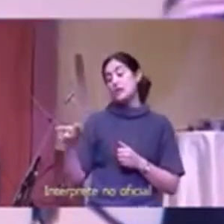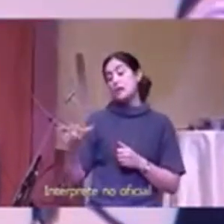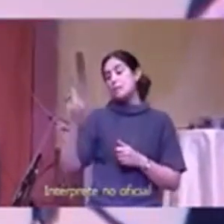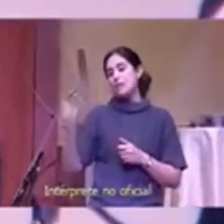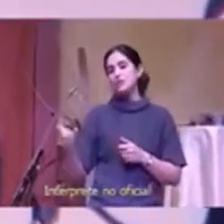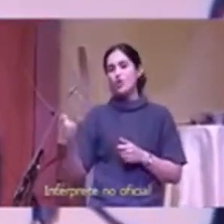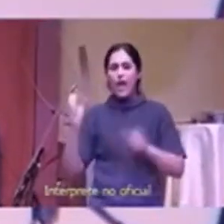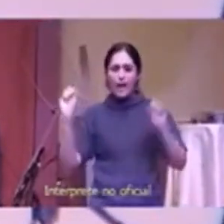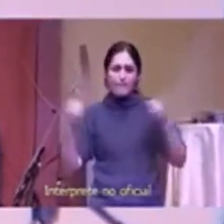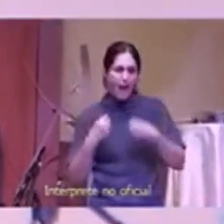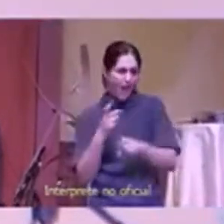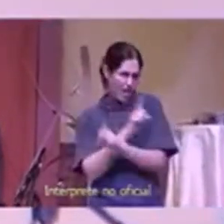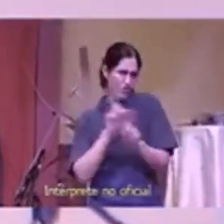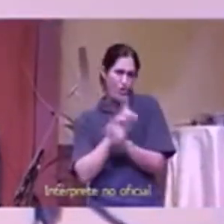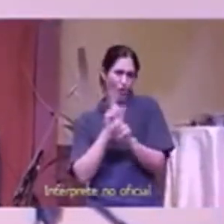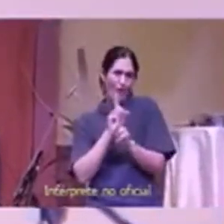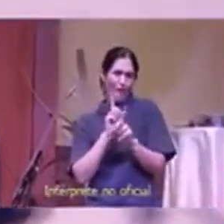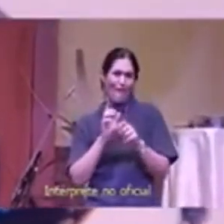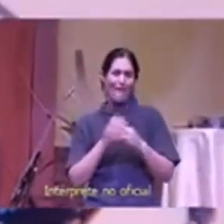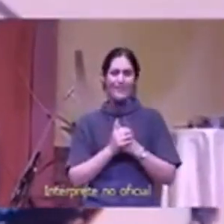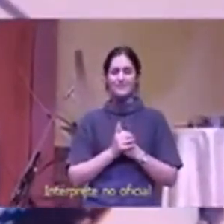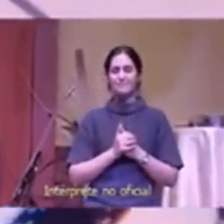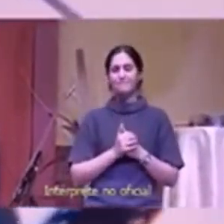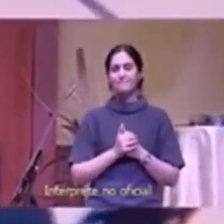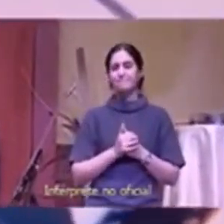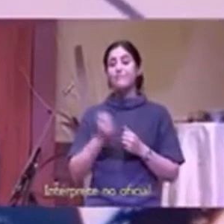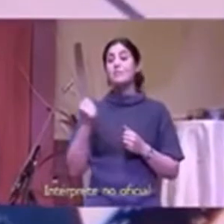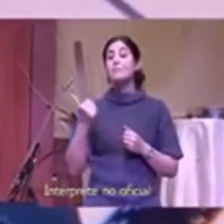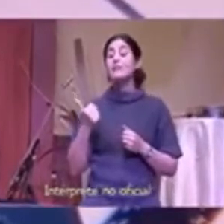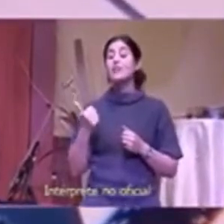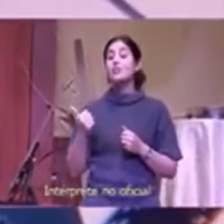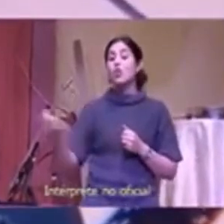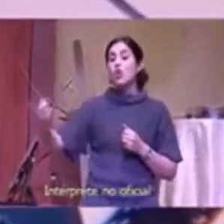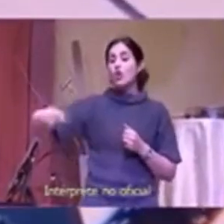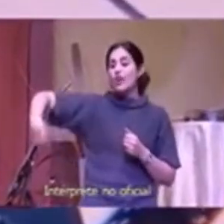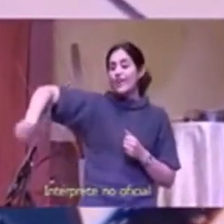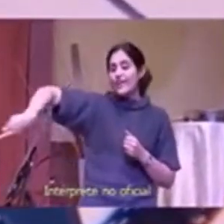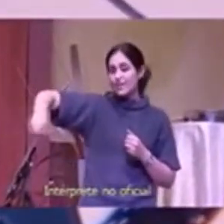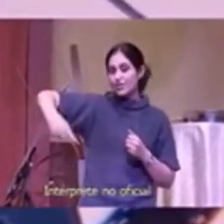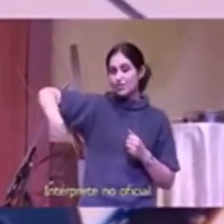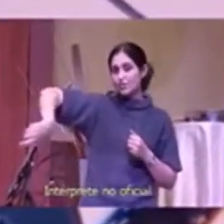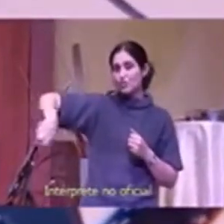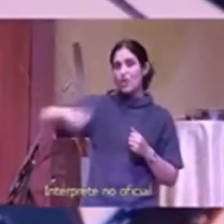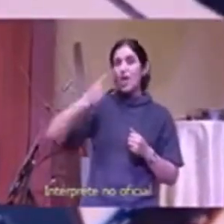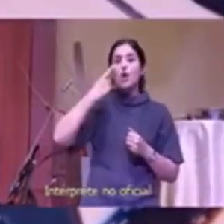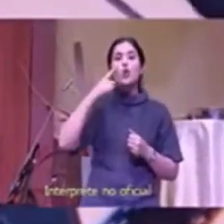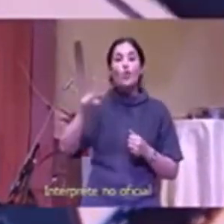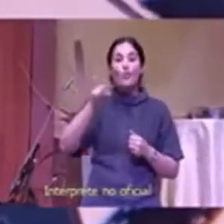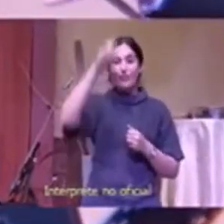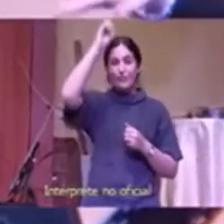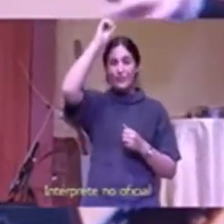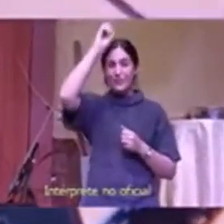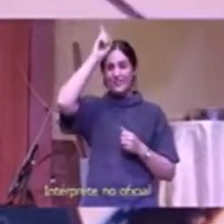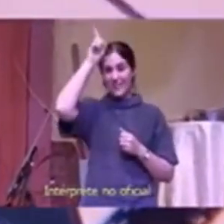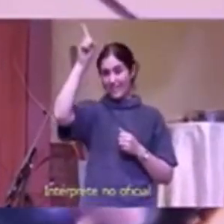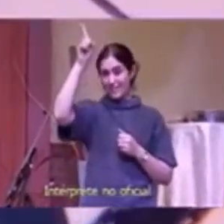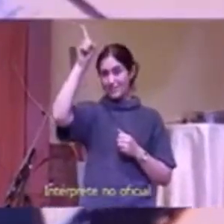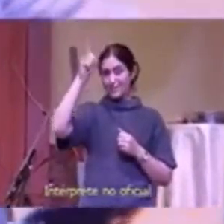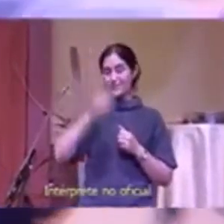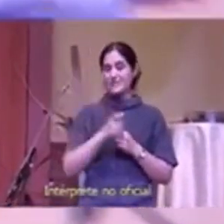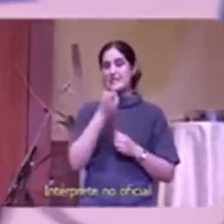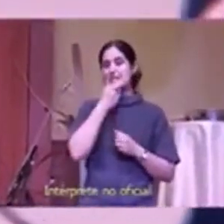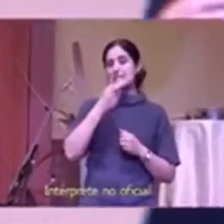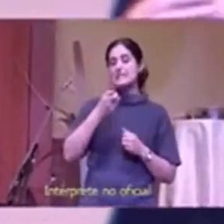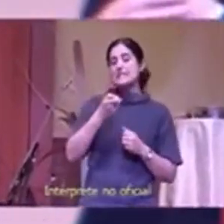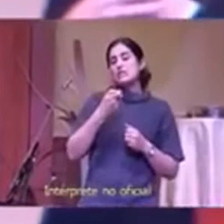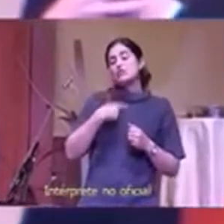sí. What if we reach the elites of Pero this culture? ¿Qué tal si alcanzamos a los elites? De esta cultura.